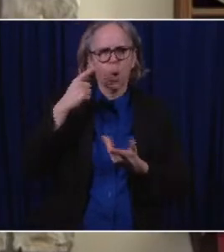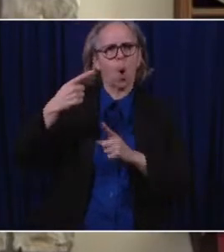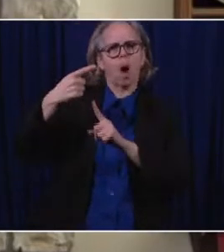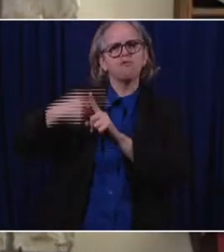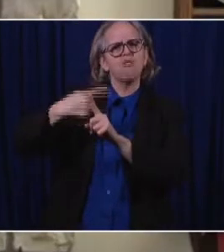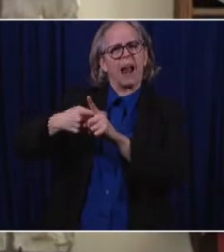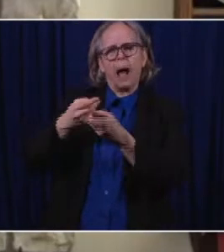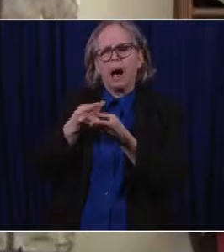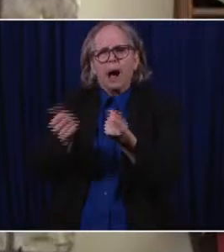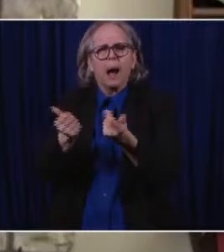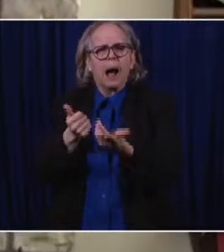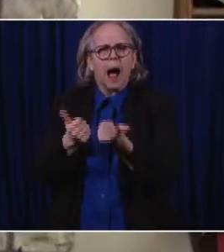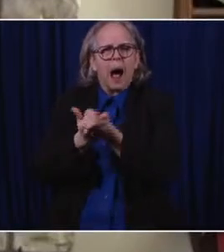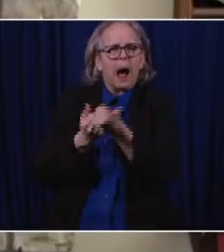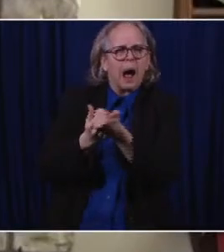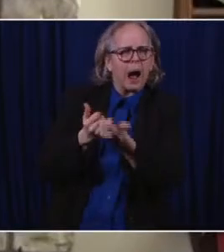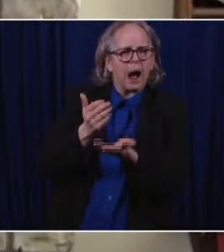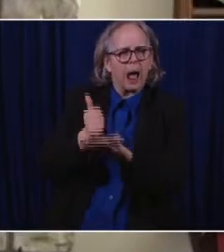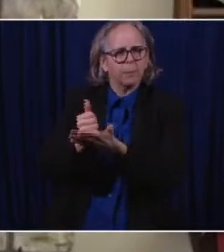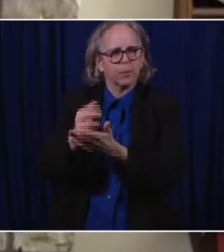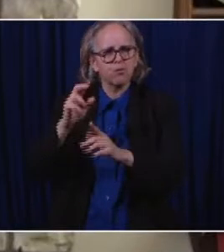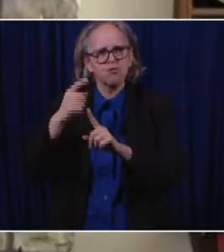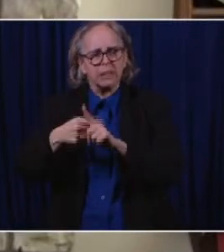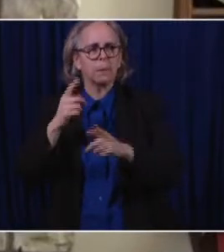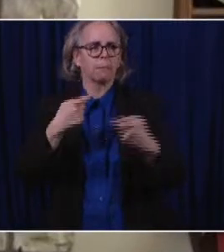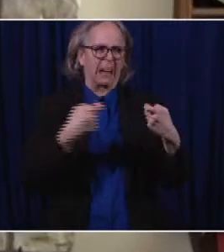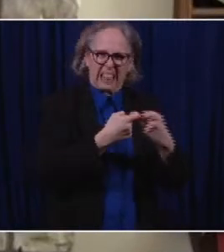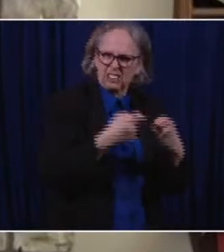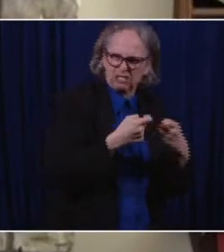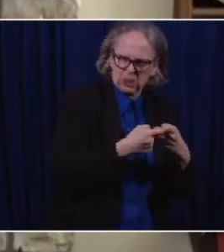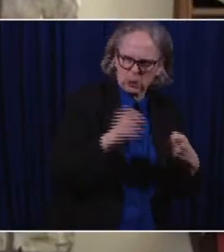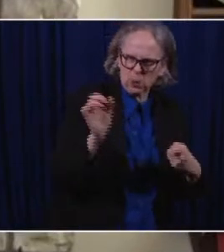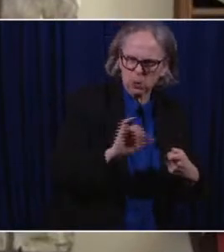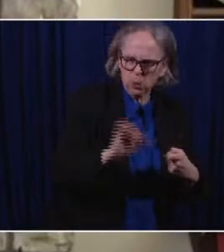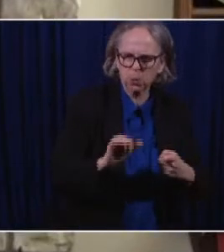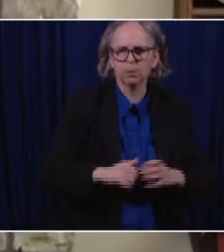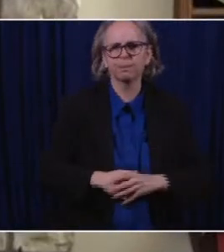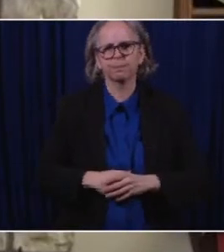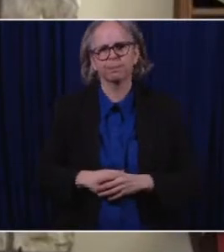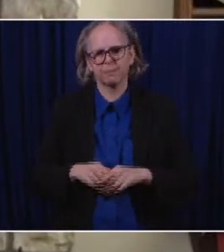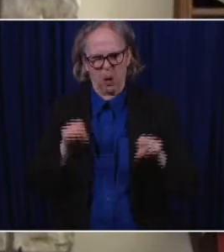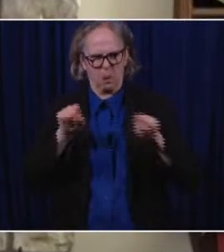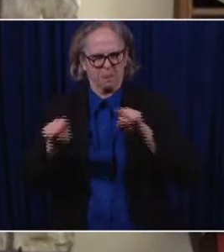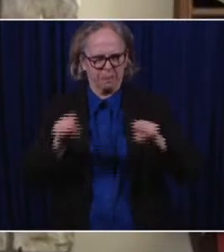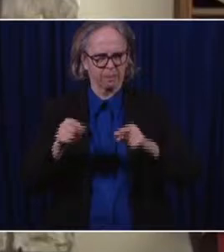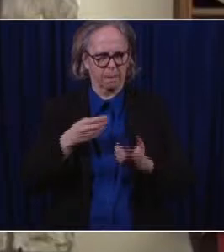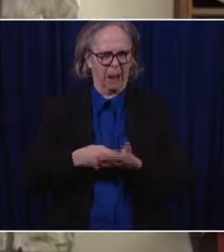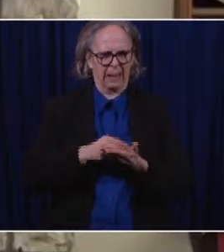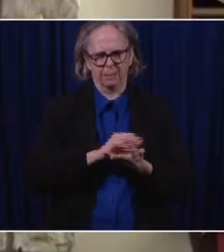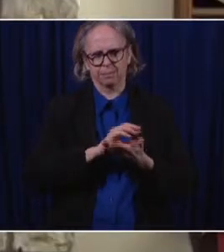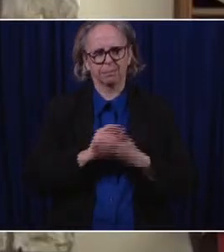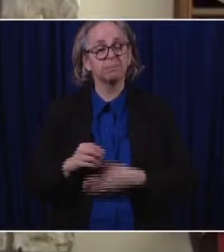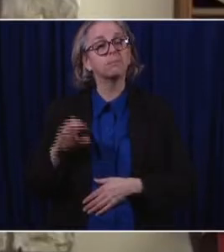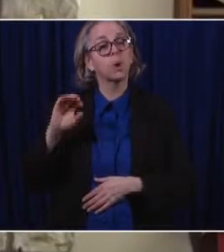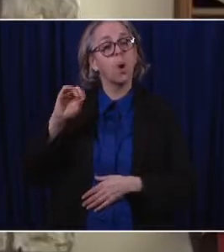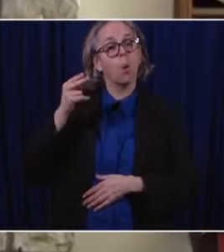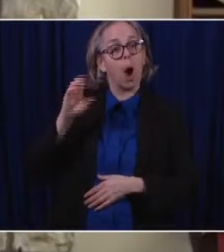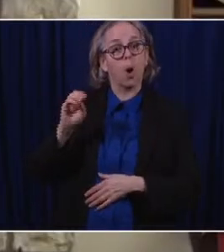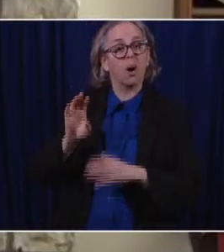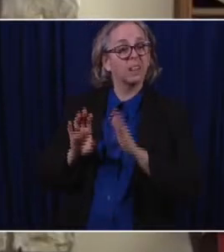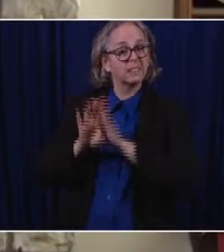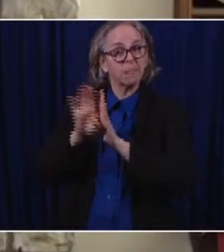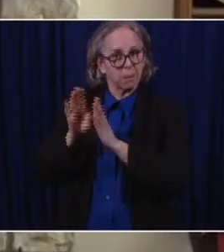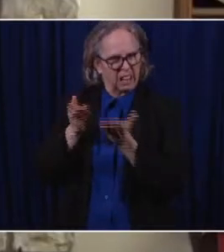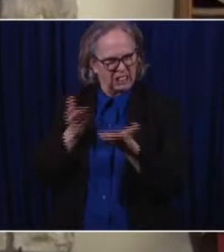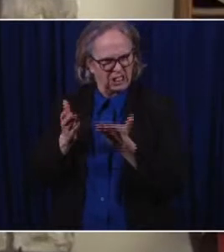wastewater, electric, gas, oil, or trash removal bills. The Ohio Developmental Services Agency is distributing